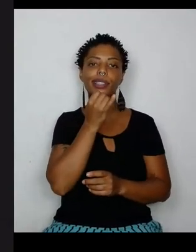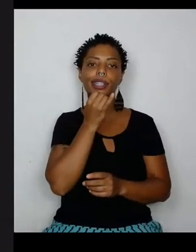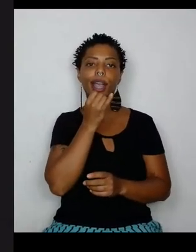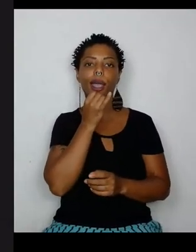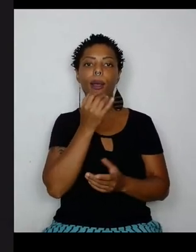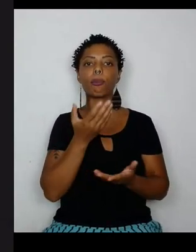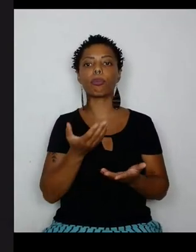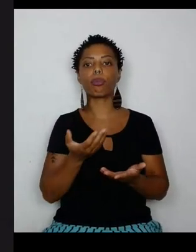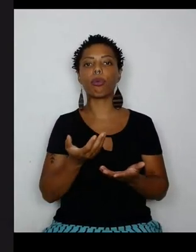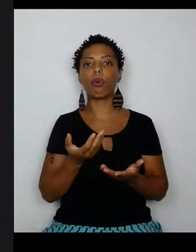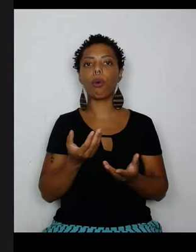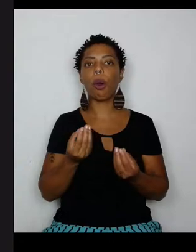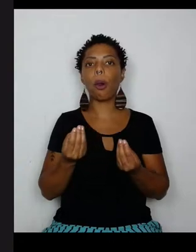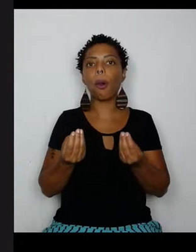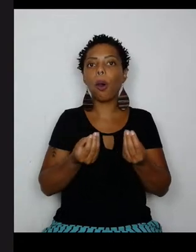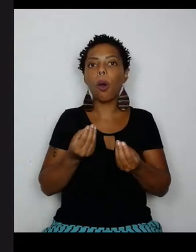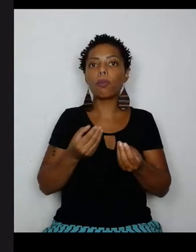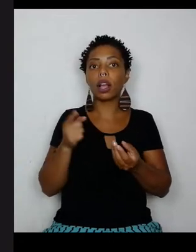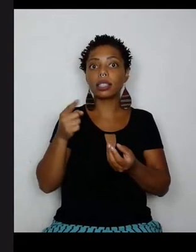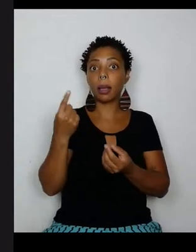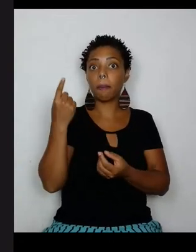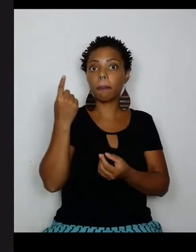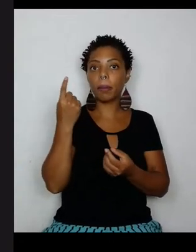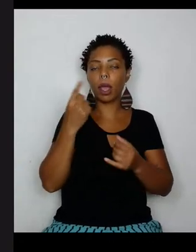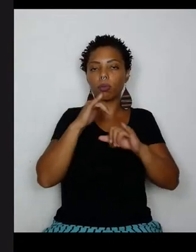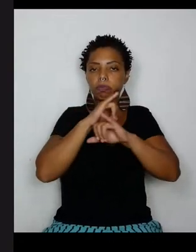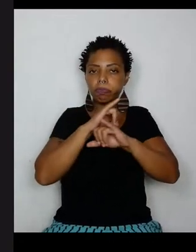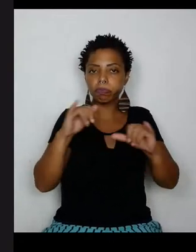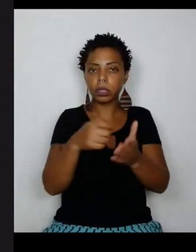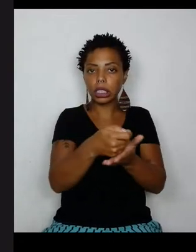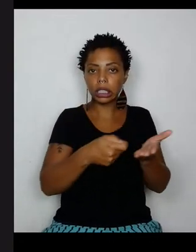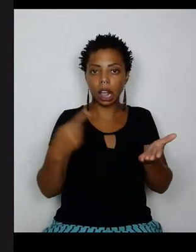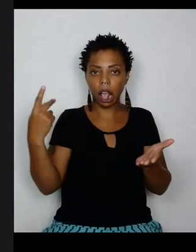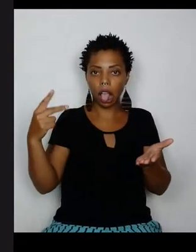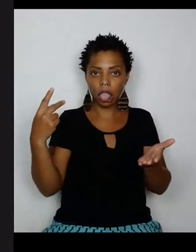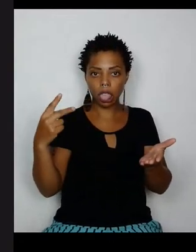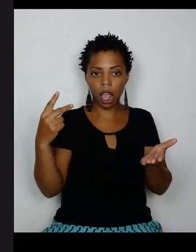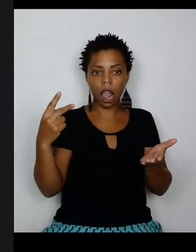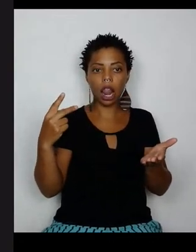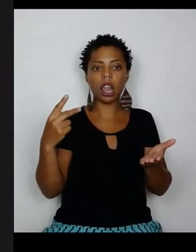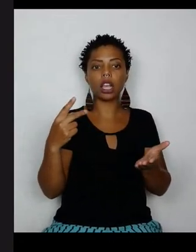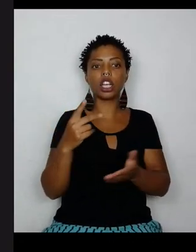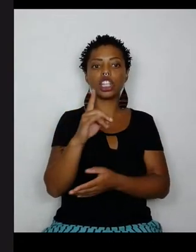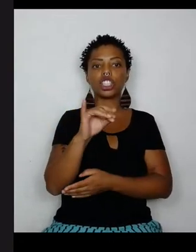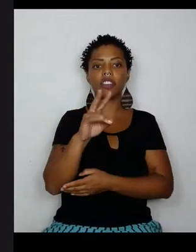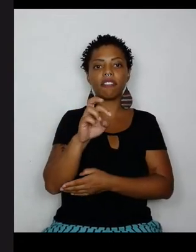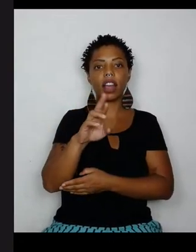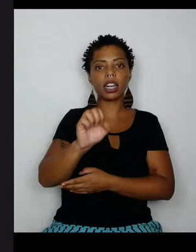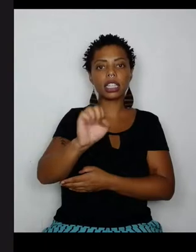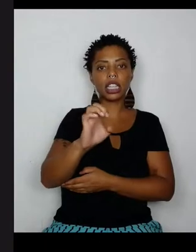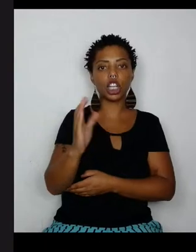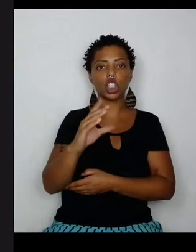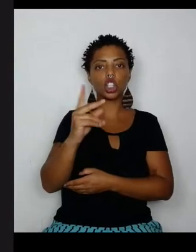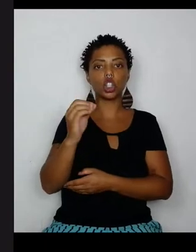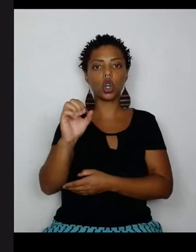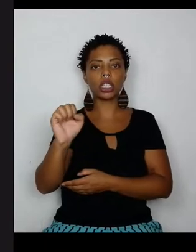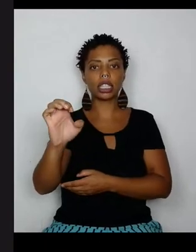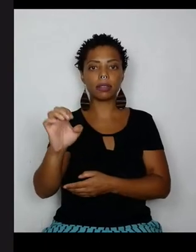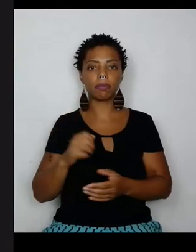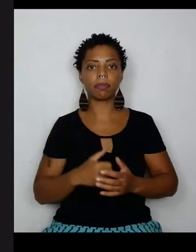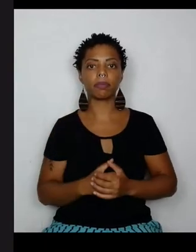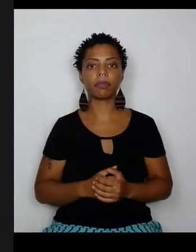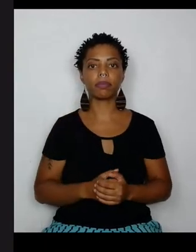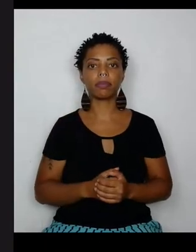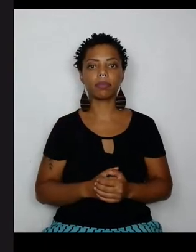manuscript diverse shows or miscellaneous things and in